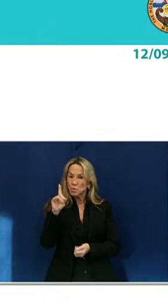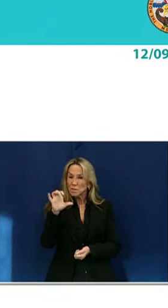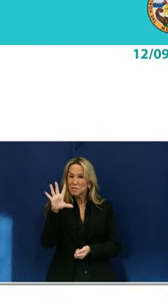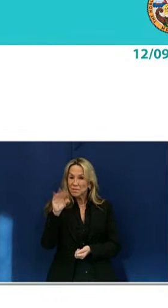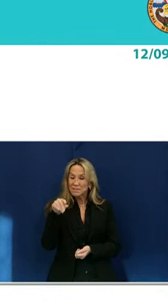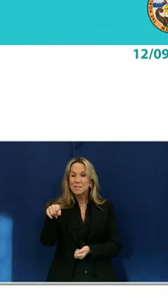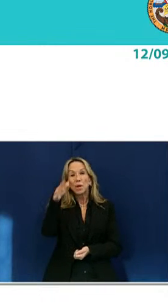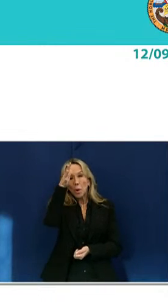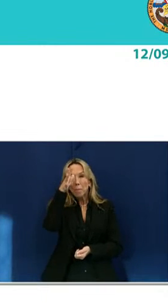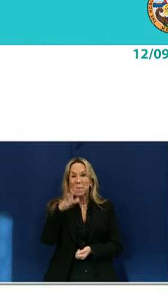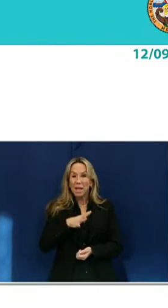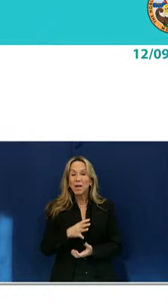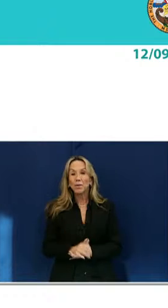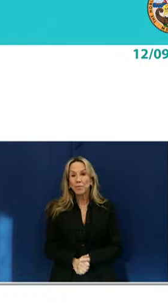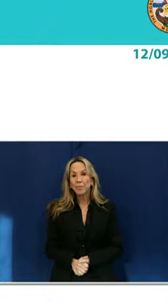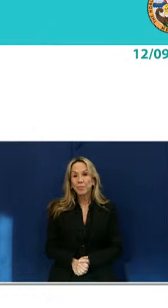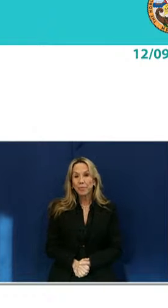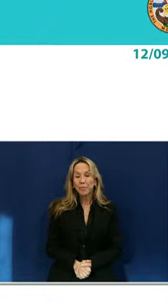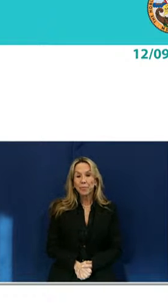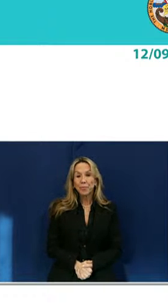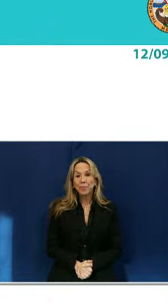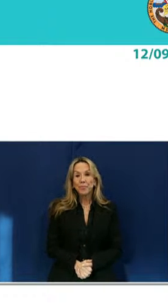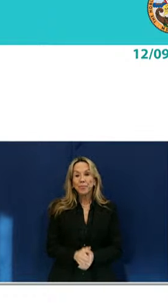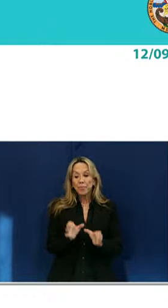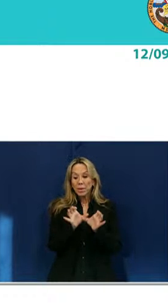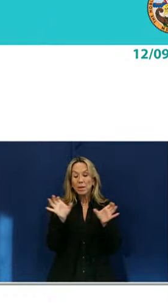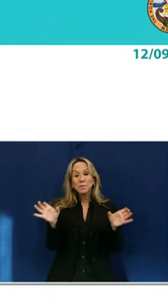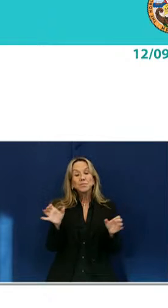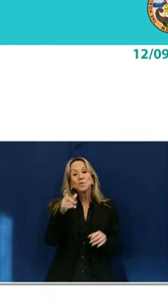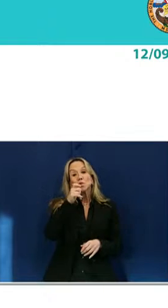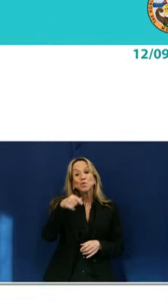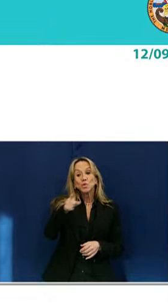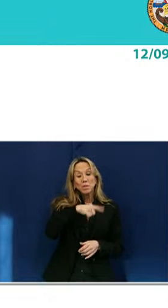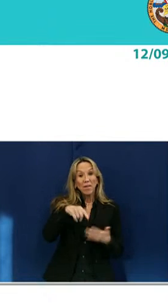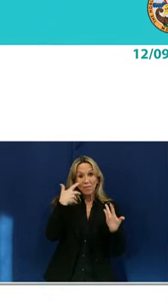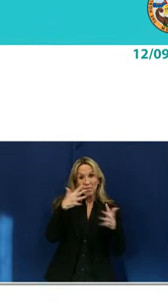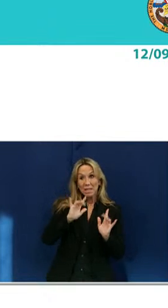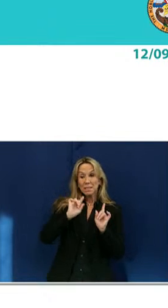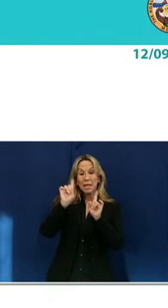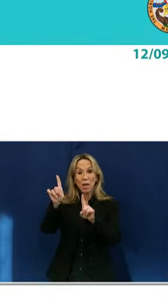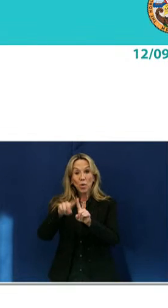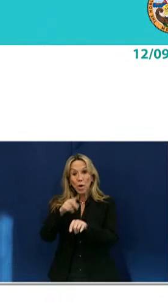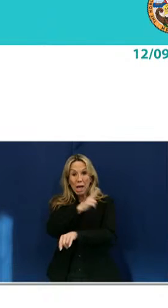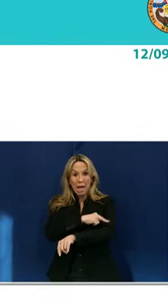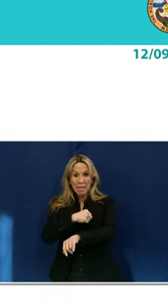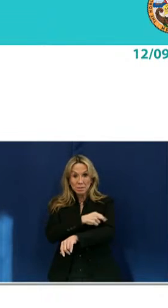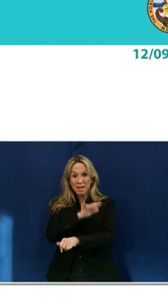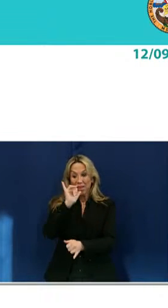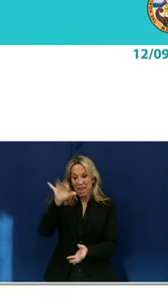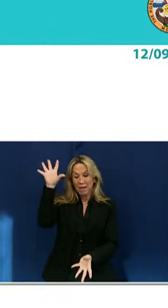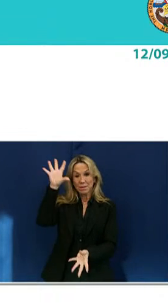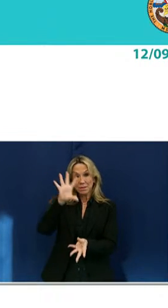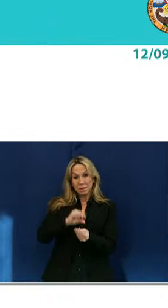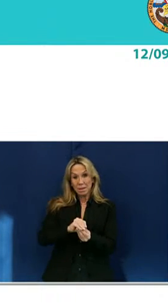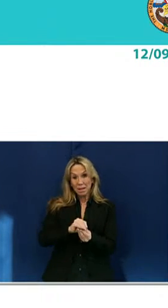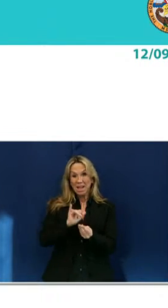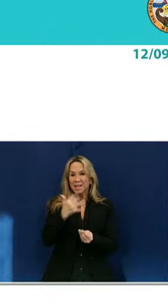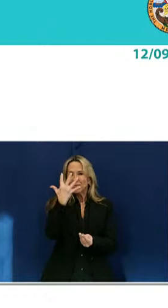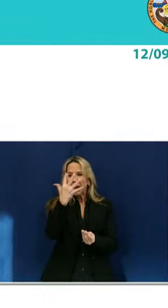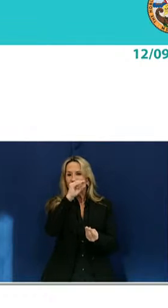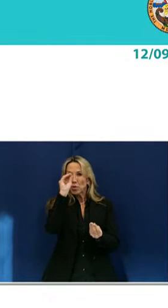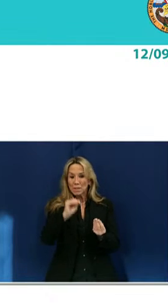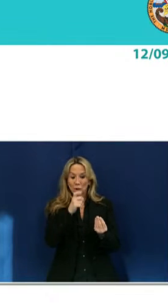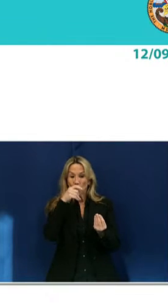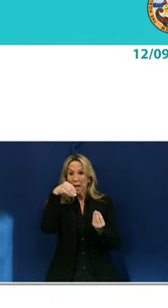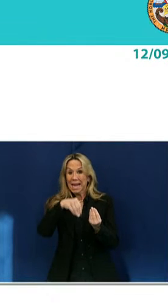47,150 are male. For those that have been hospitalized, out of the overall total number of cases, that is 5%,